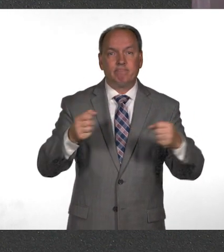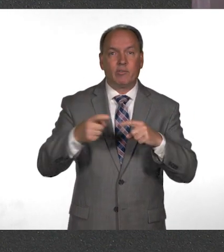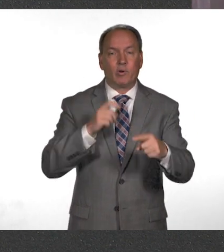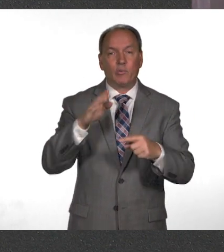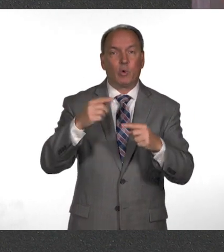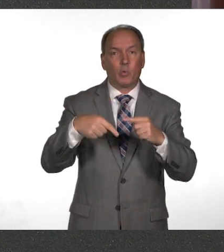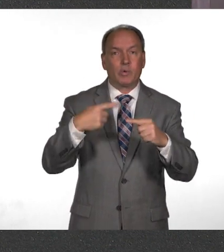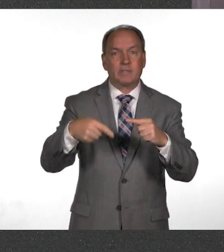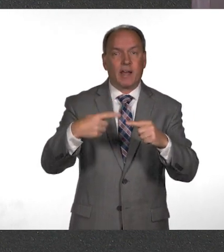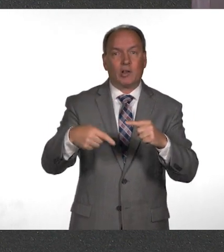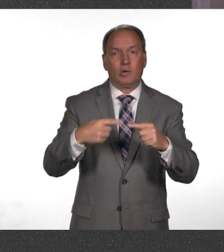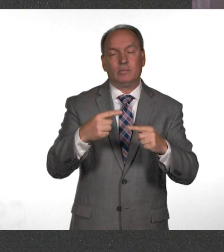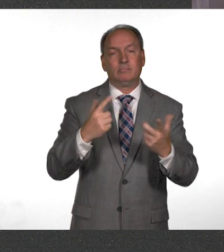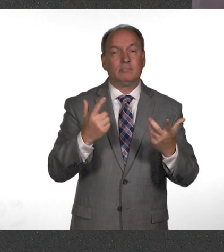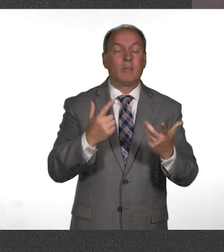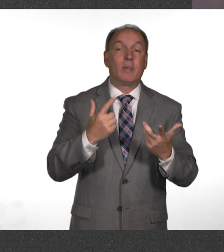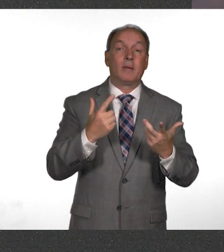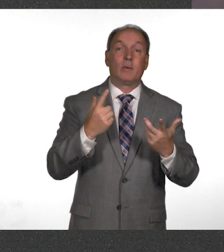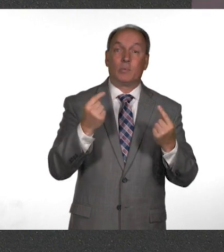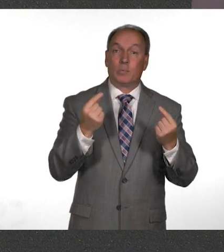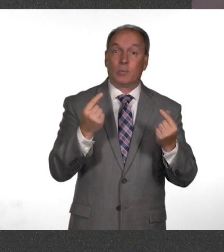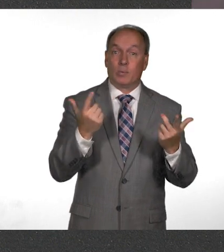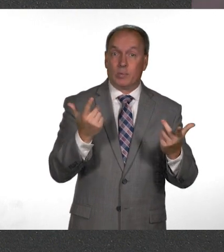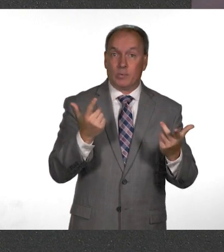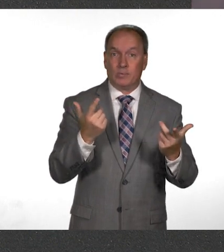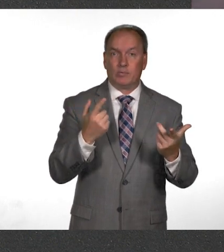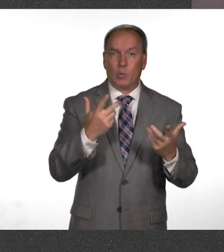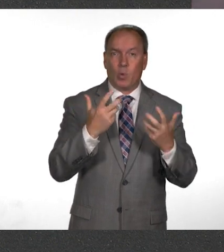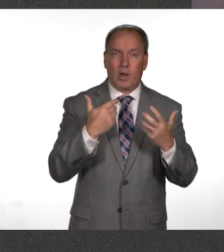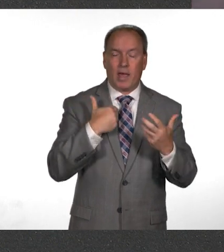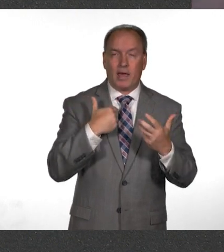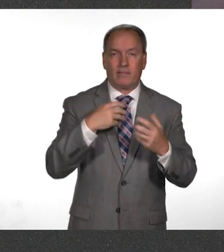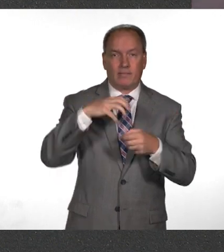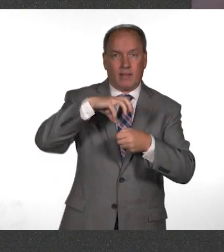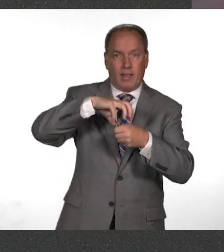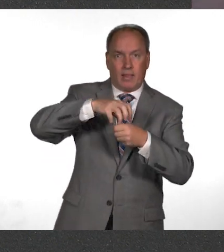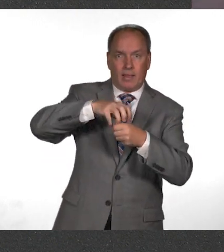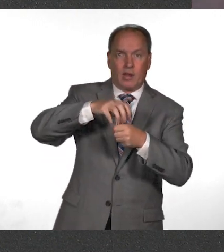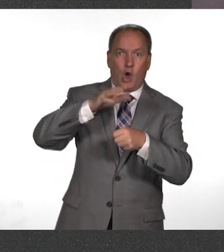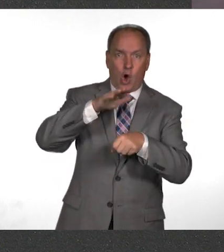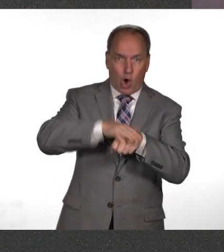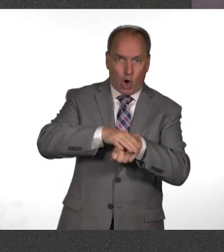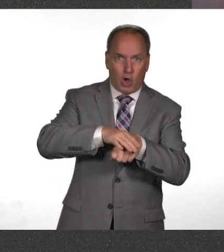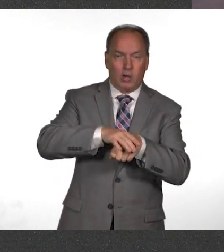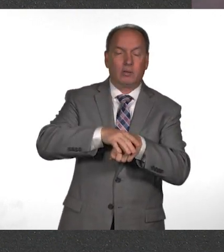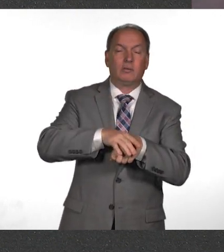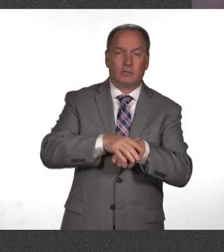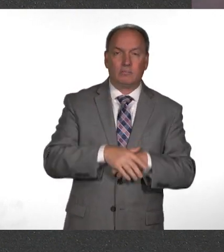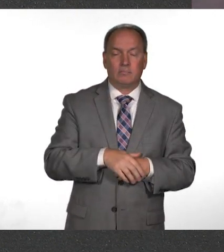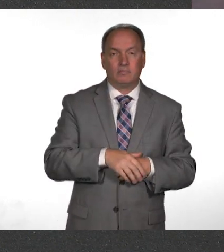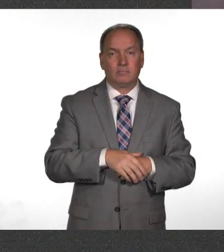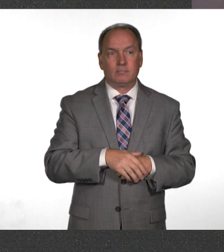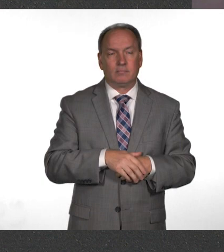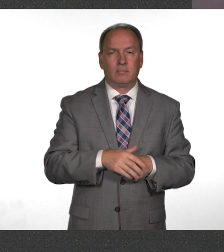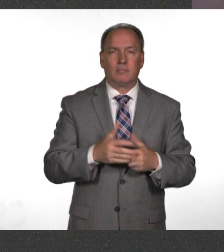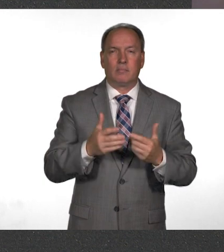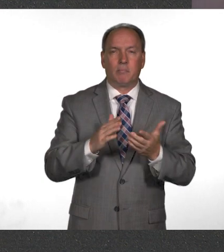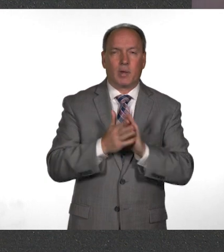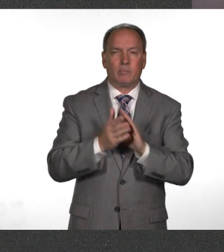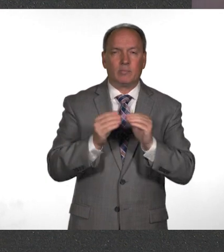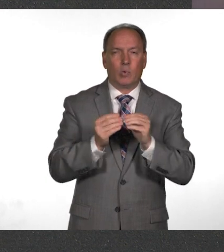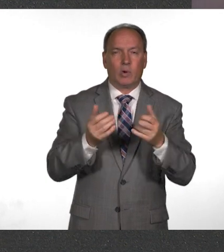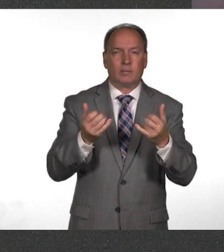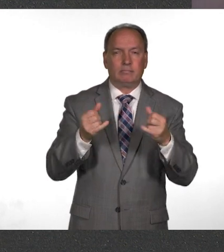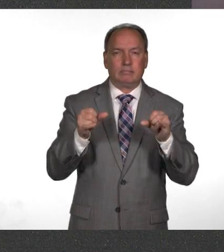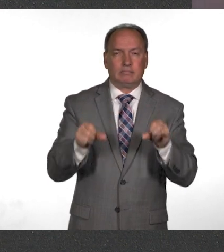recycling. And what you can do is you'll want to have the lids on your bottles. So it kind of makes them more